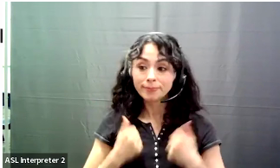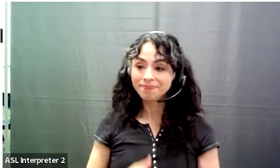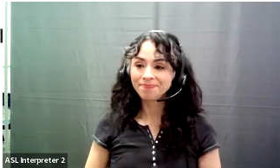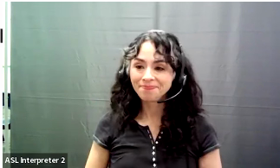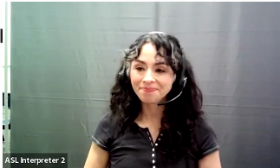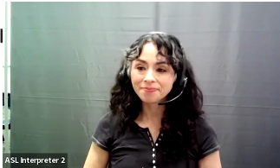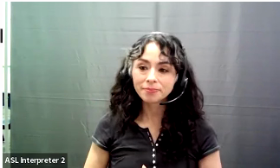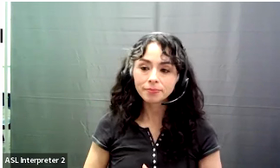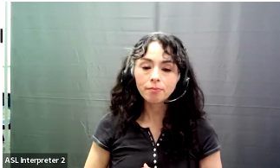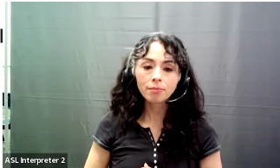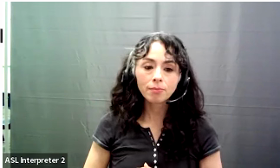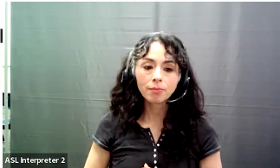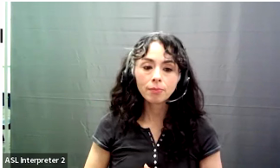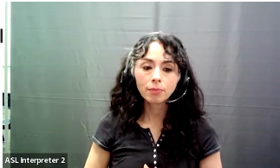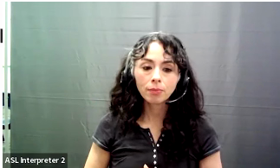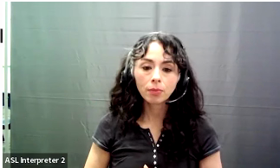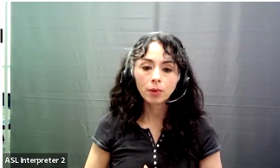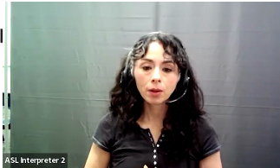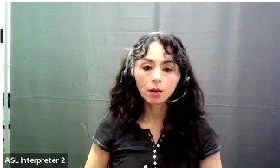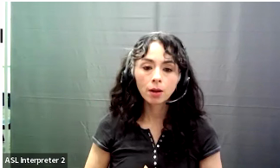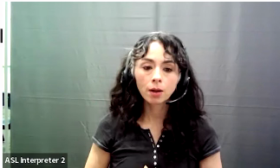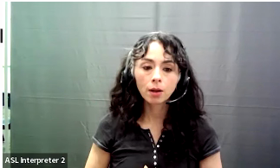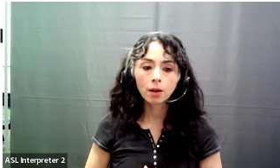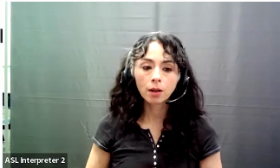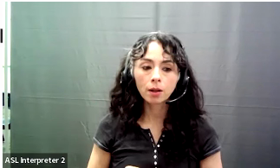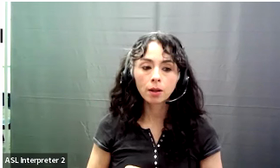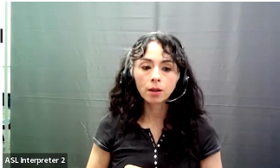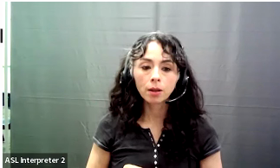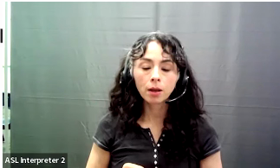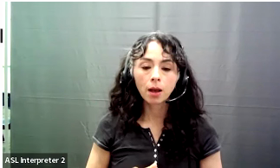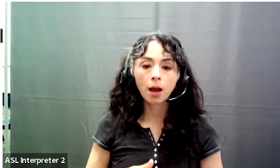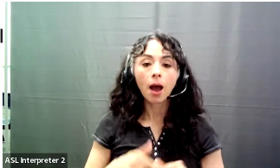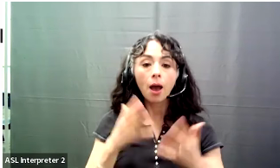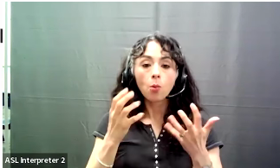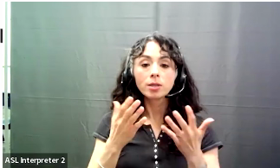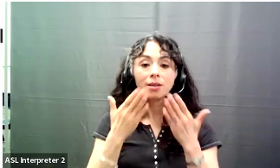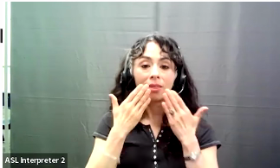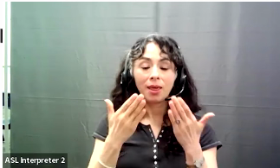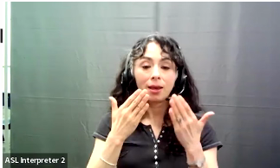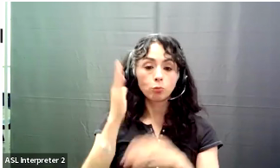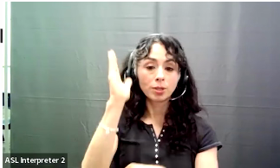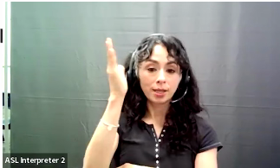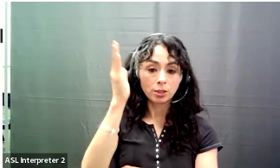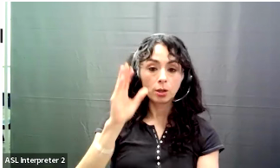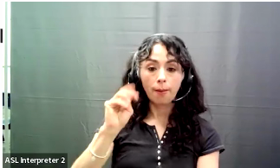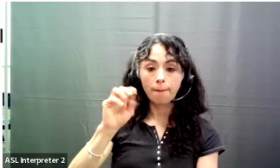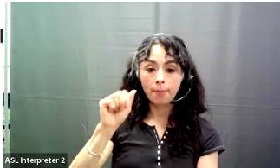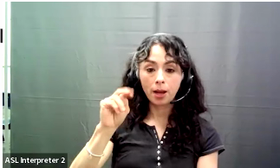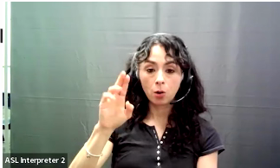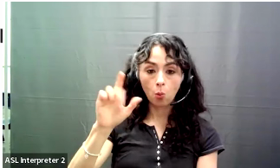and your life. I want to thank presenters Manuel Matos and Jackie